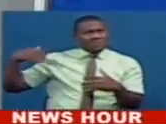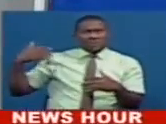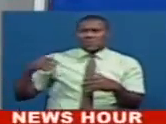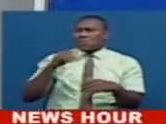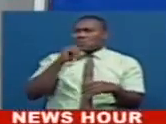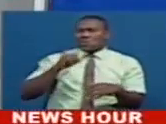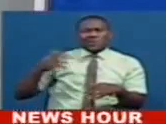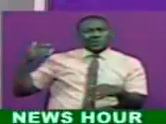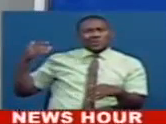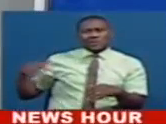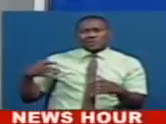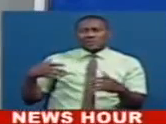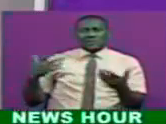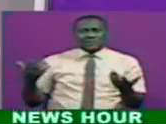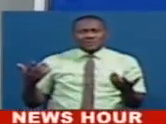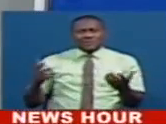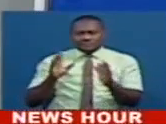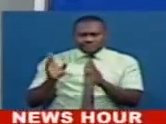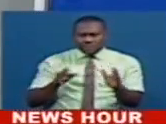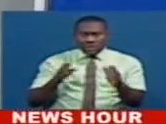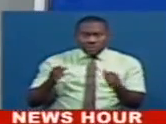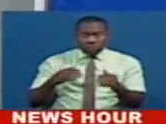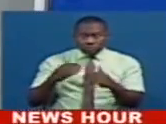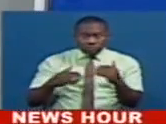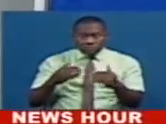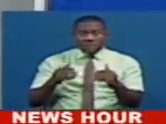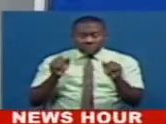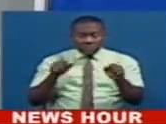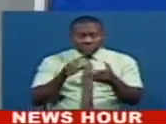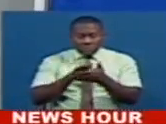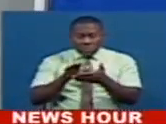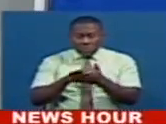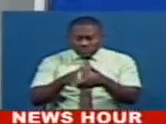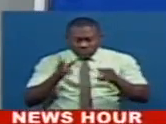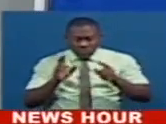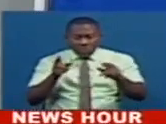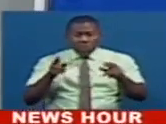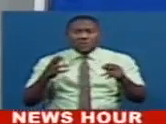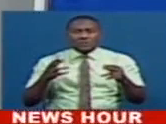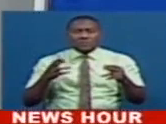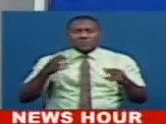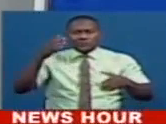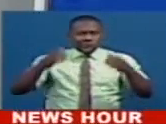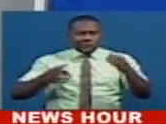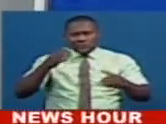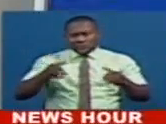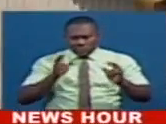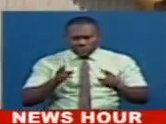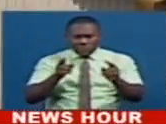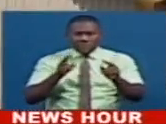of cases, improve procedures, and ensure fairness, efficient, and speedy justice system in the